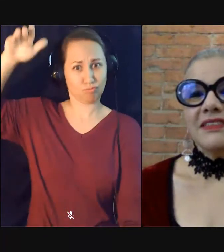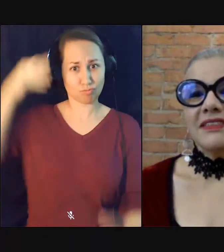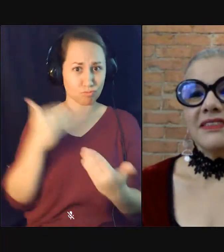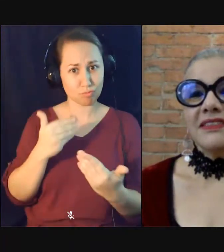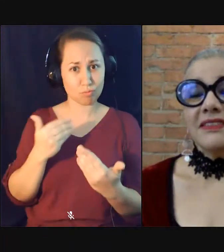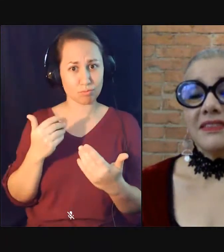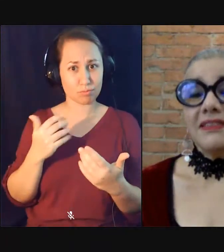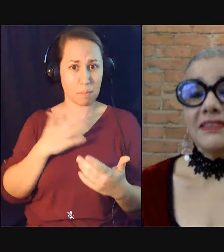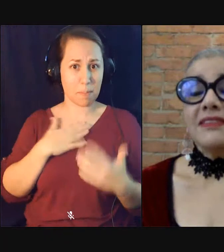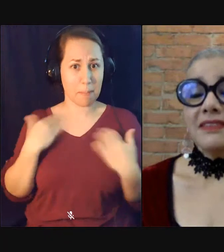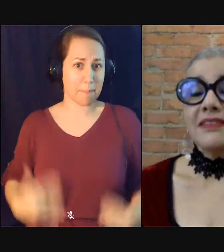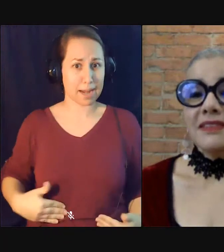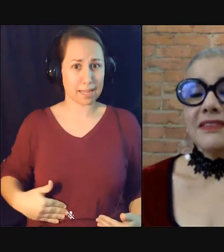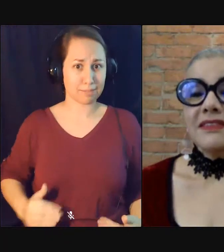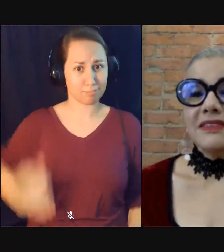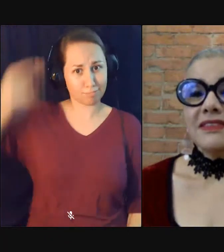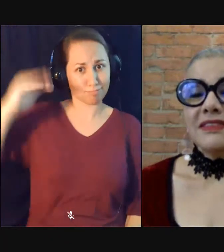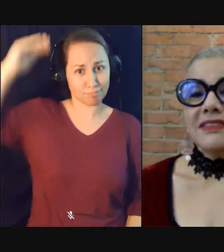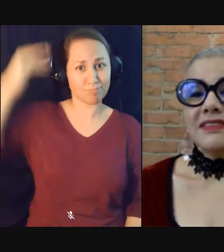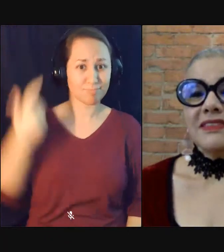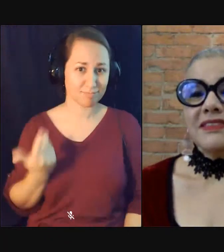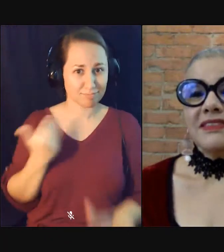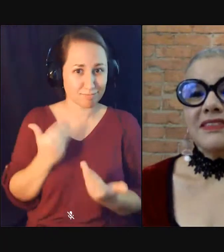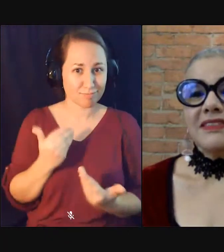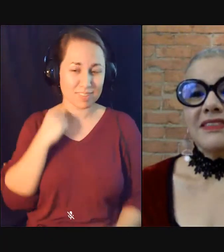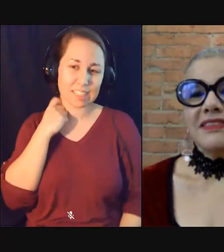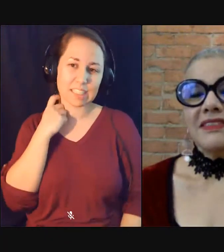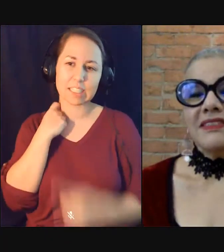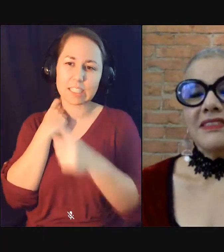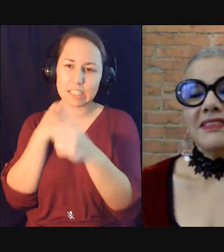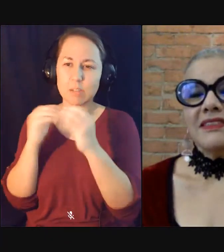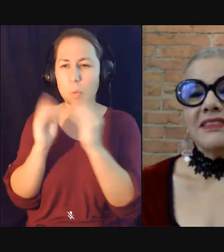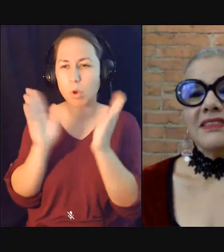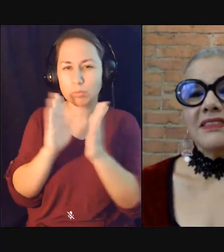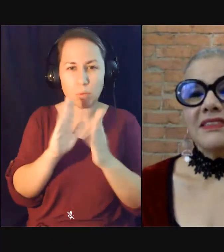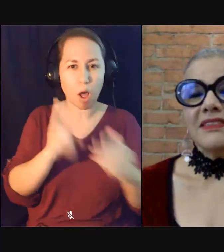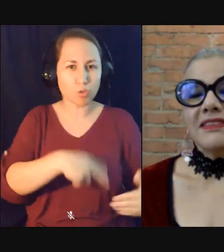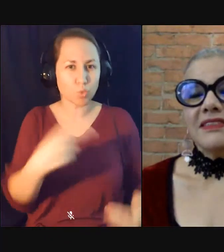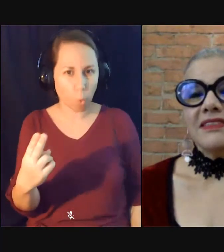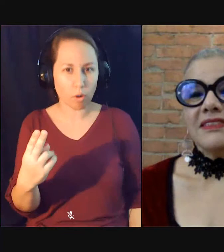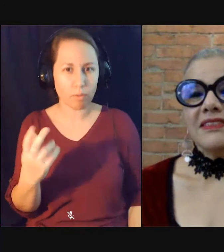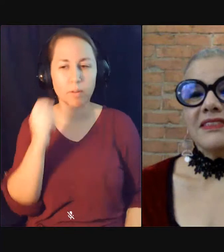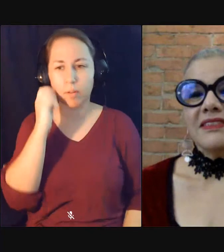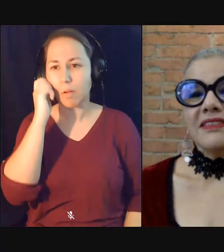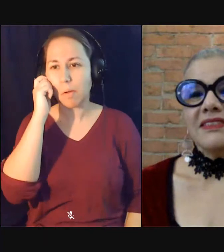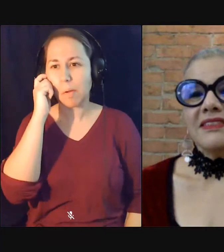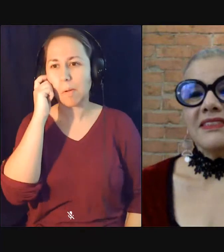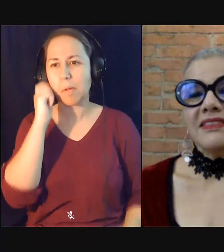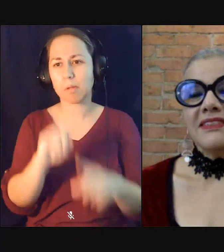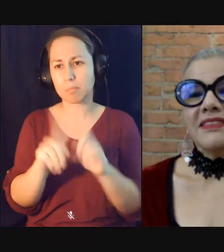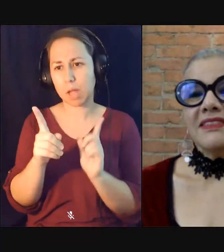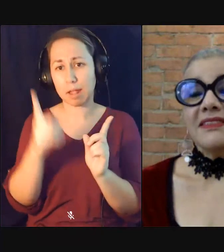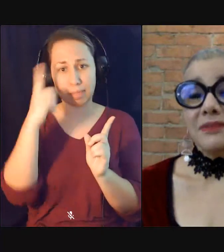body height. This is a smaller sword, but I think it's still